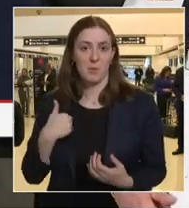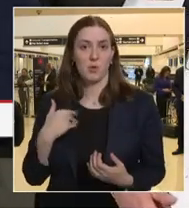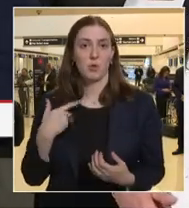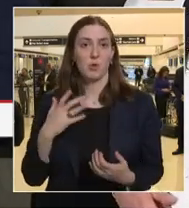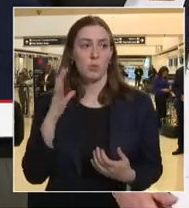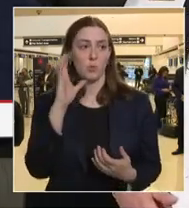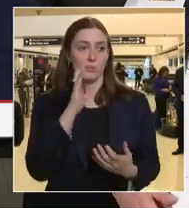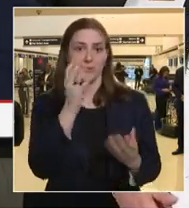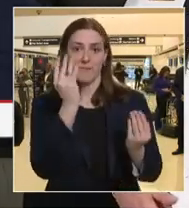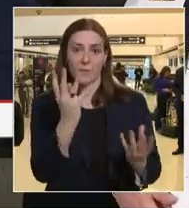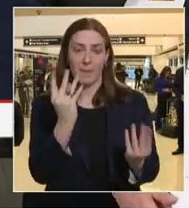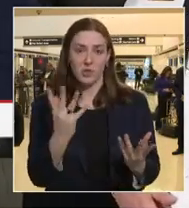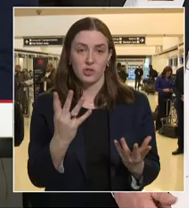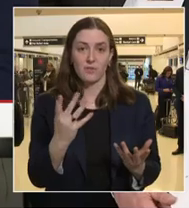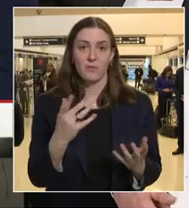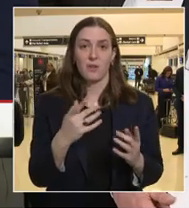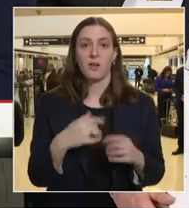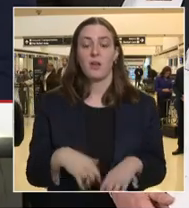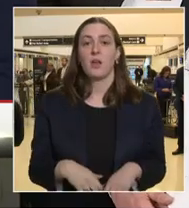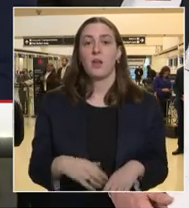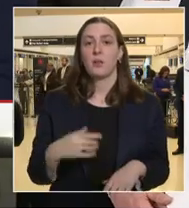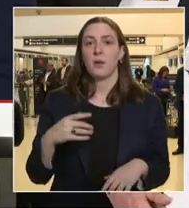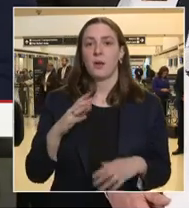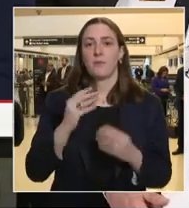helpline, and that's at